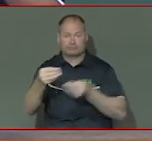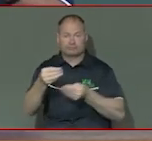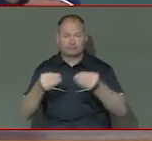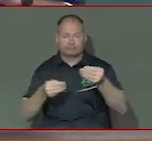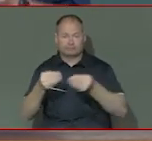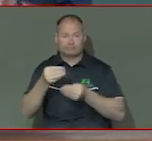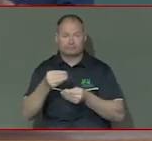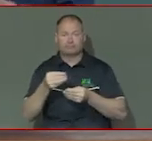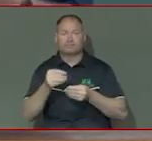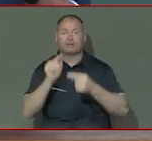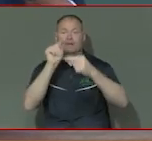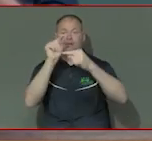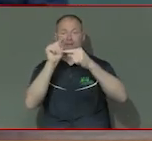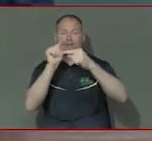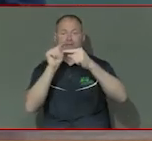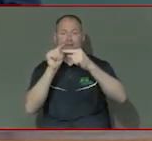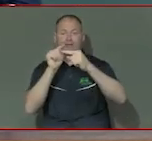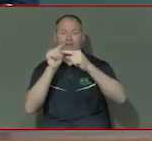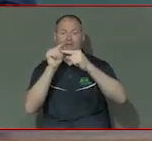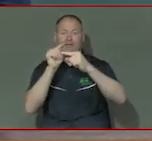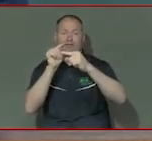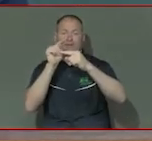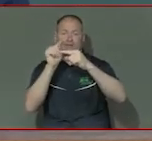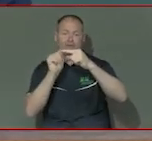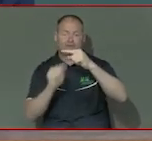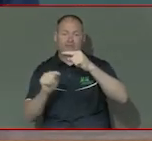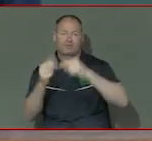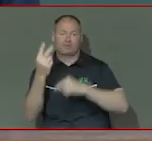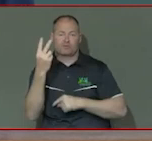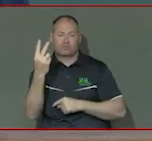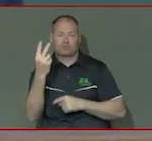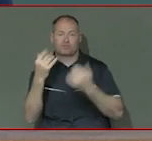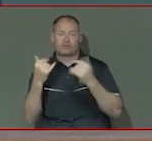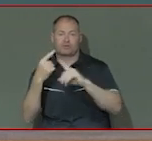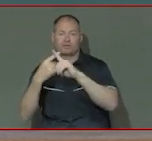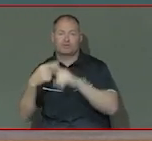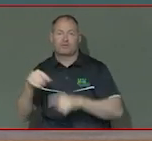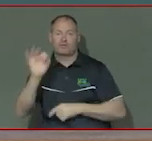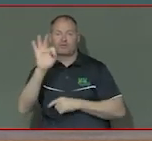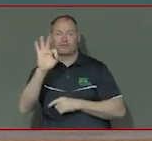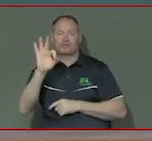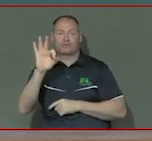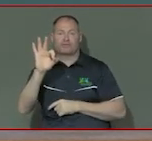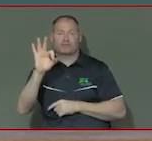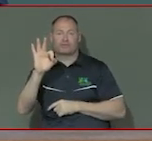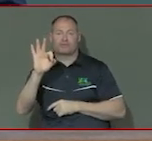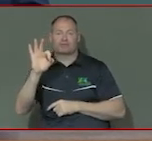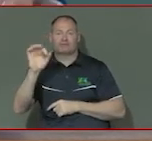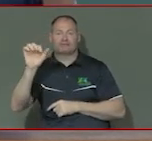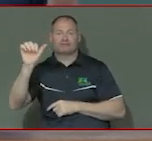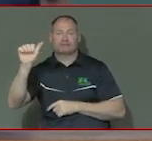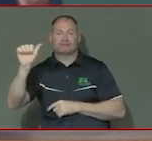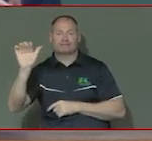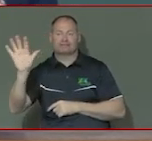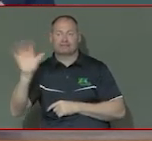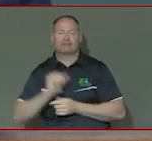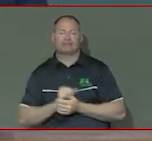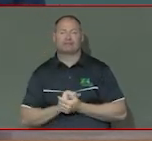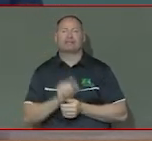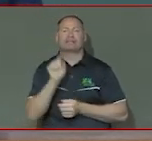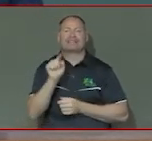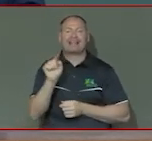stock divided by 2, and you divide that by cost of sales multiplied by 365. 5. That is an